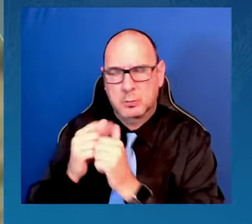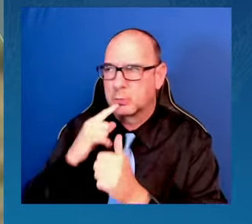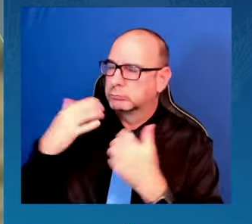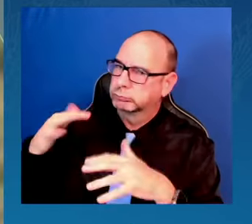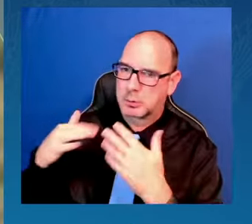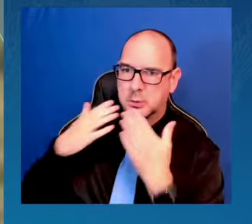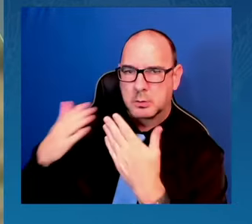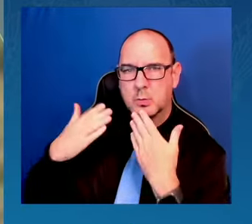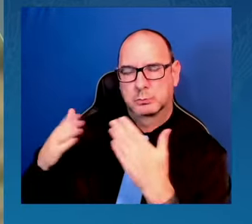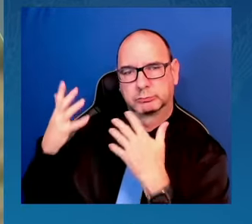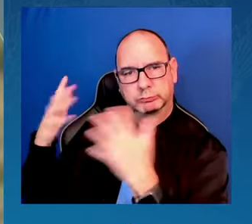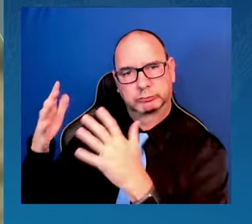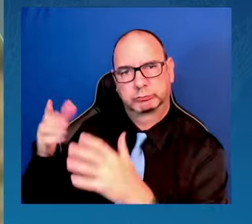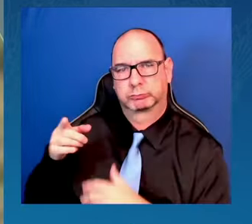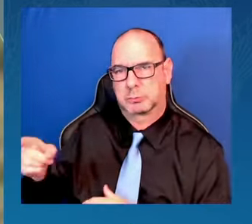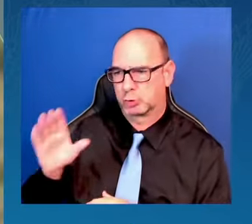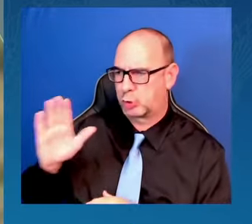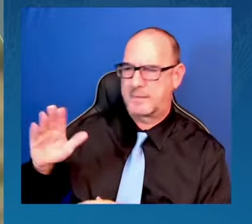doing.